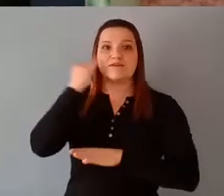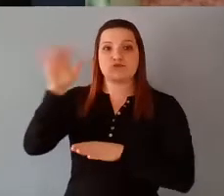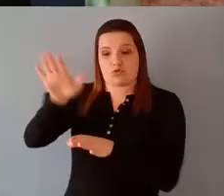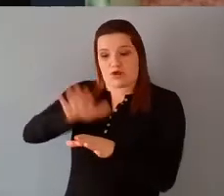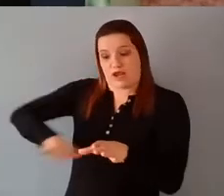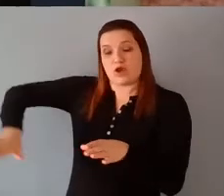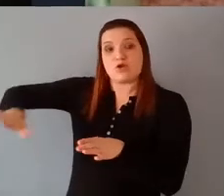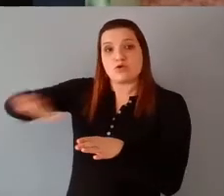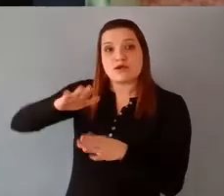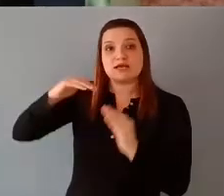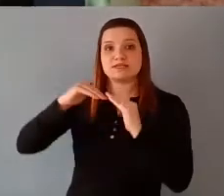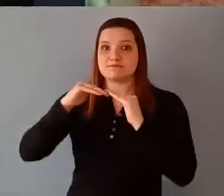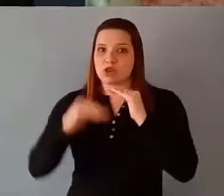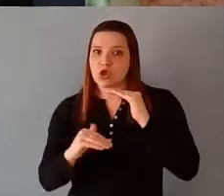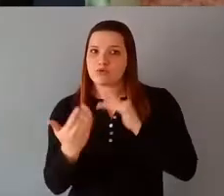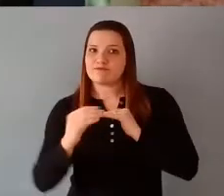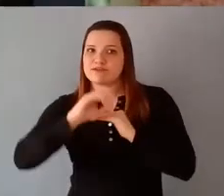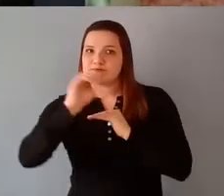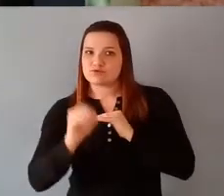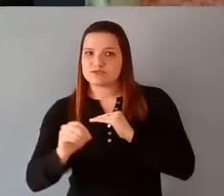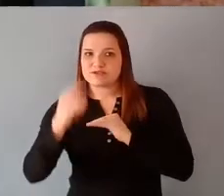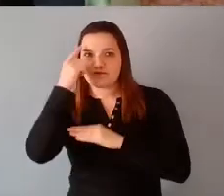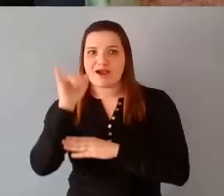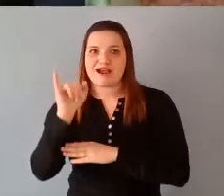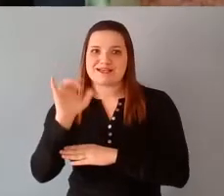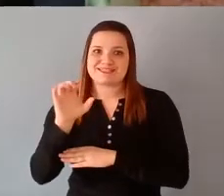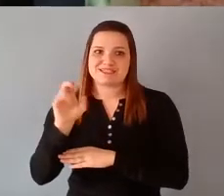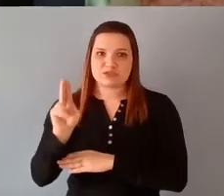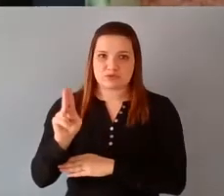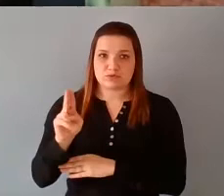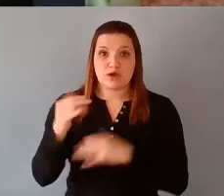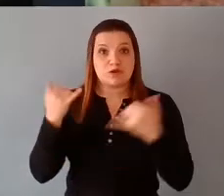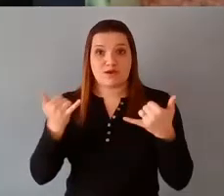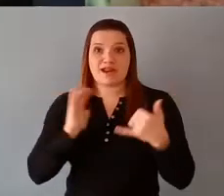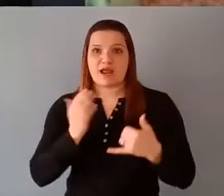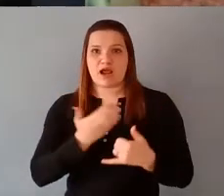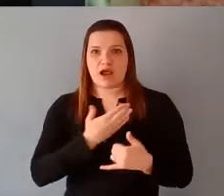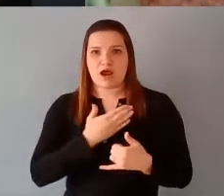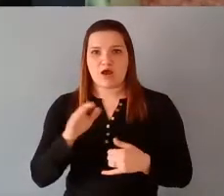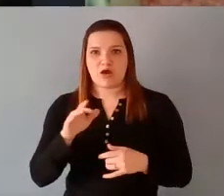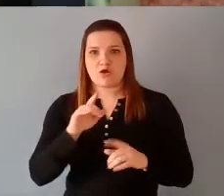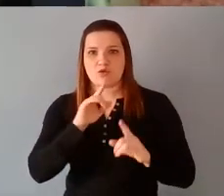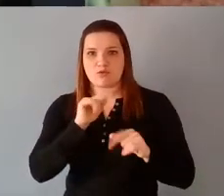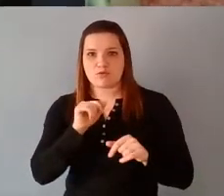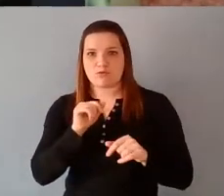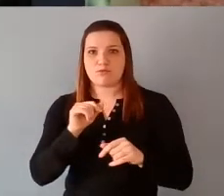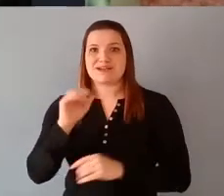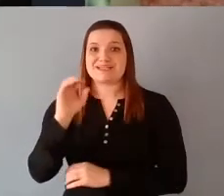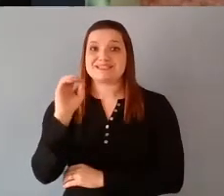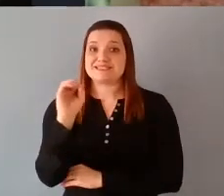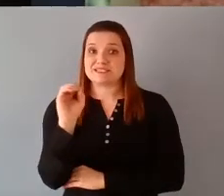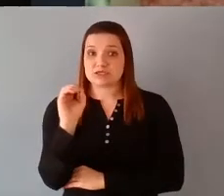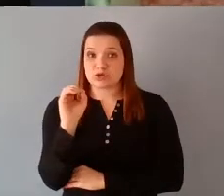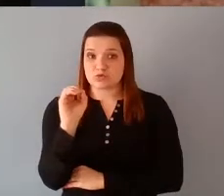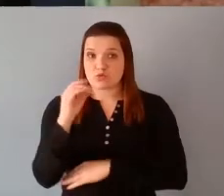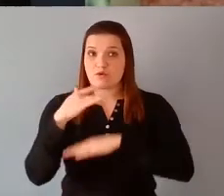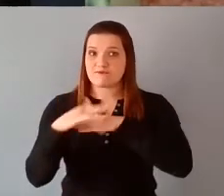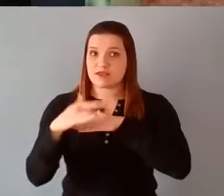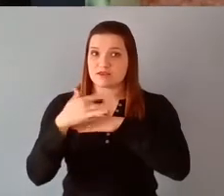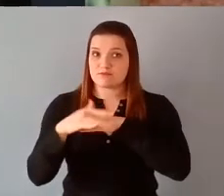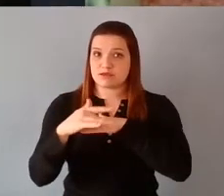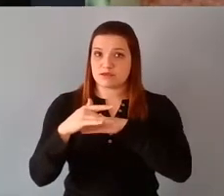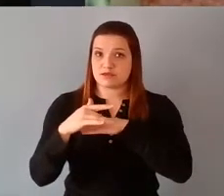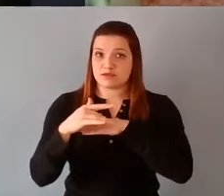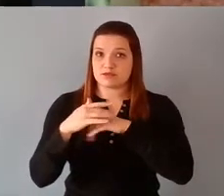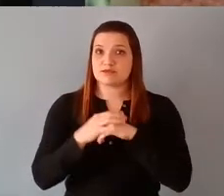ICU percentage. So right now our region is reporting 0 availability across those